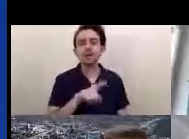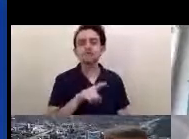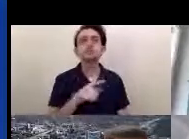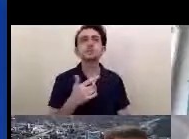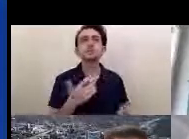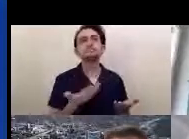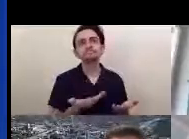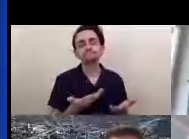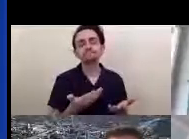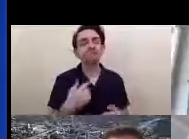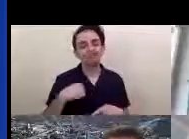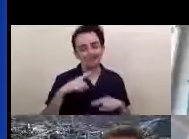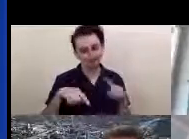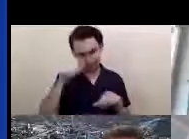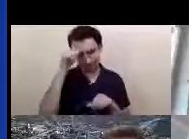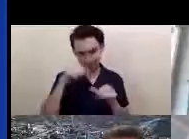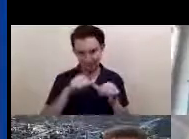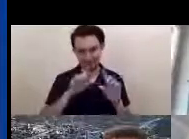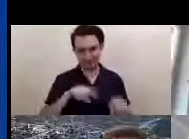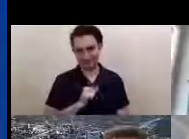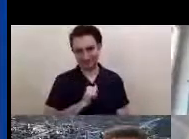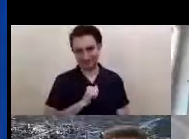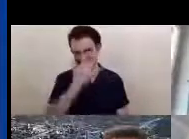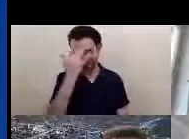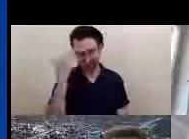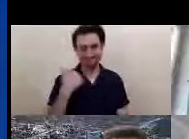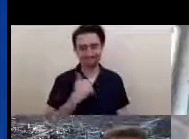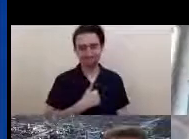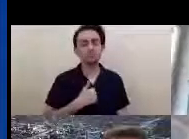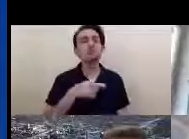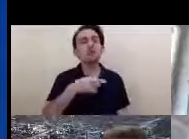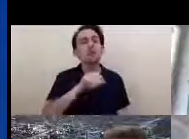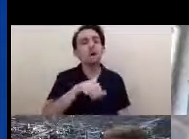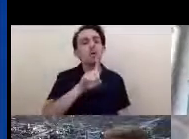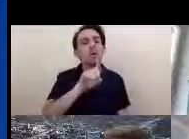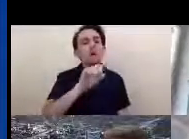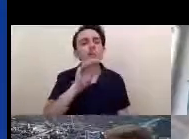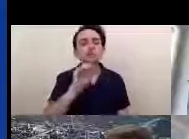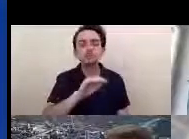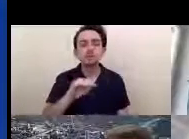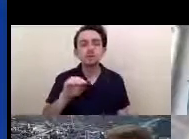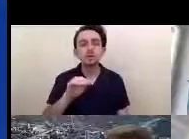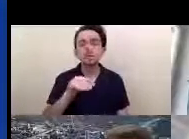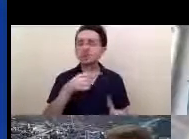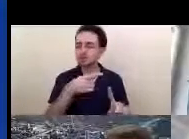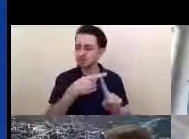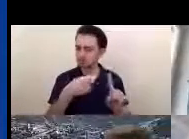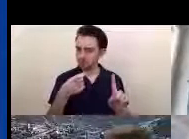again because I can't remember the answer. So that 1% is coming out of what the city